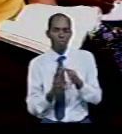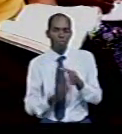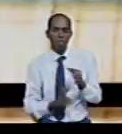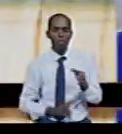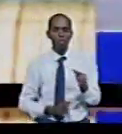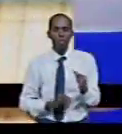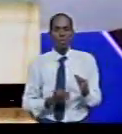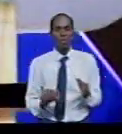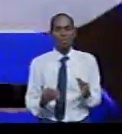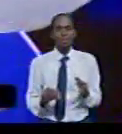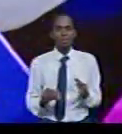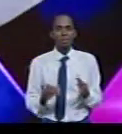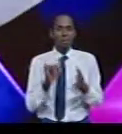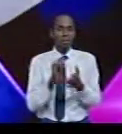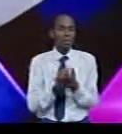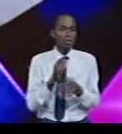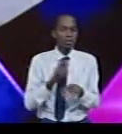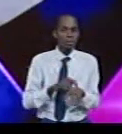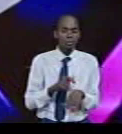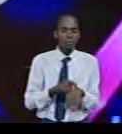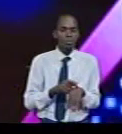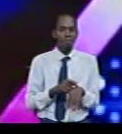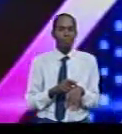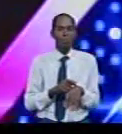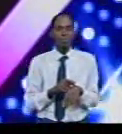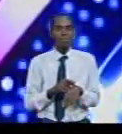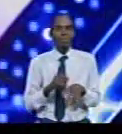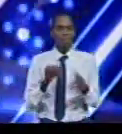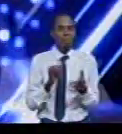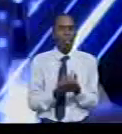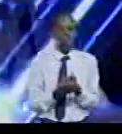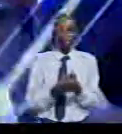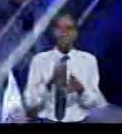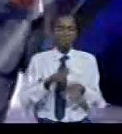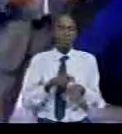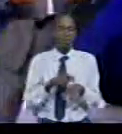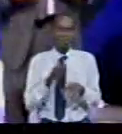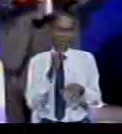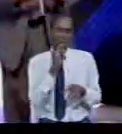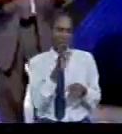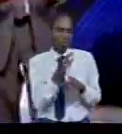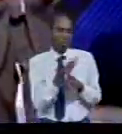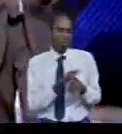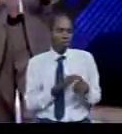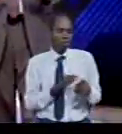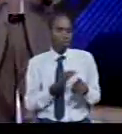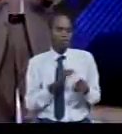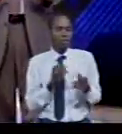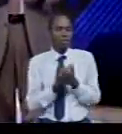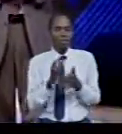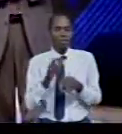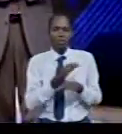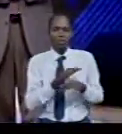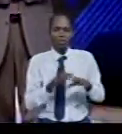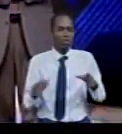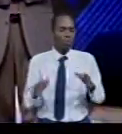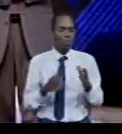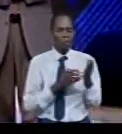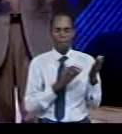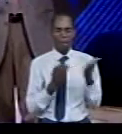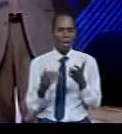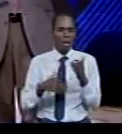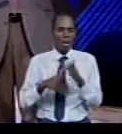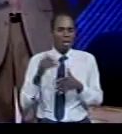sinfulness. That hour, that moment, that day is lost, that you don't bring out the purpose of